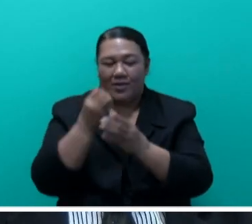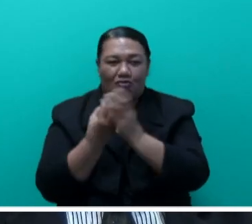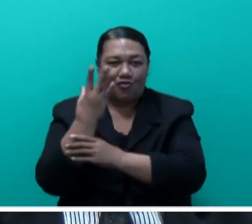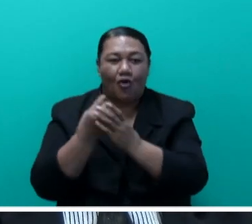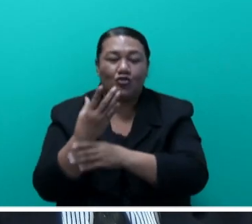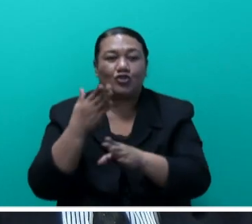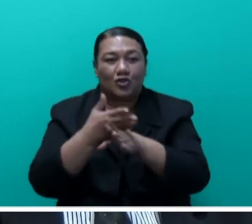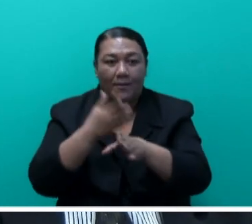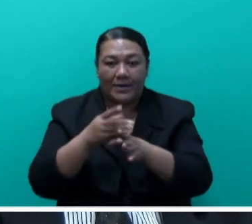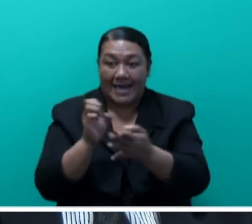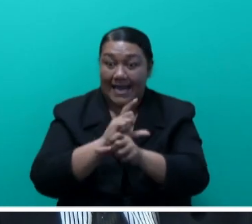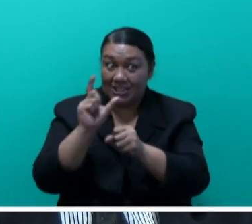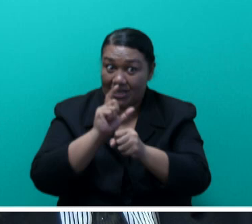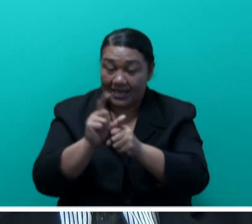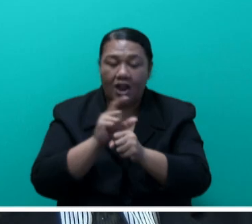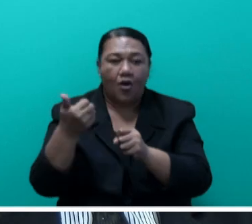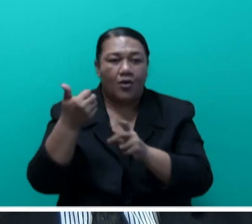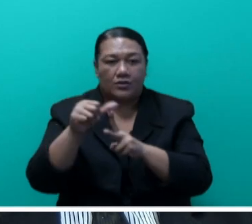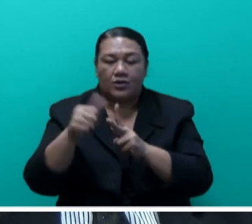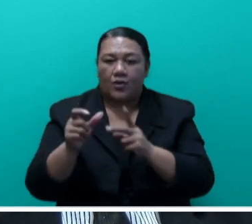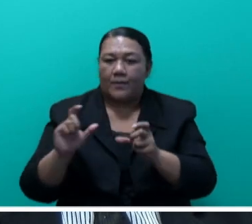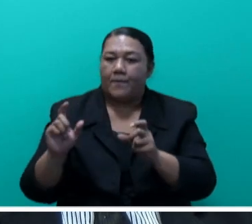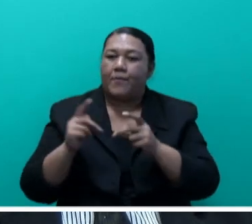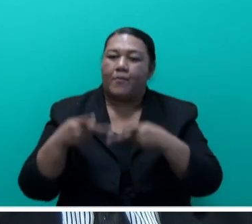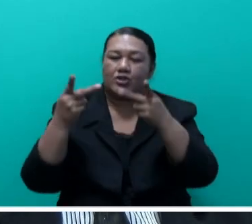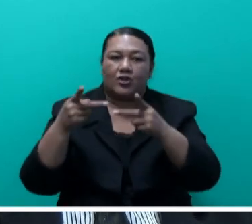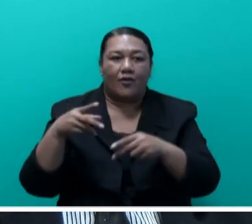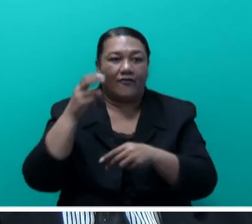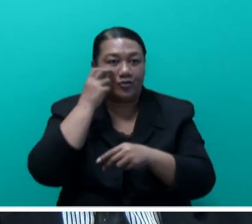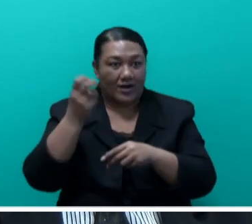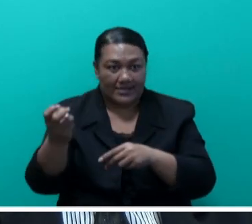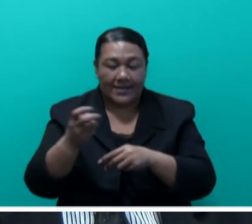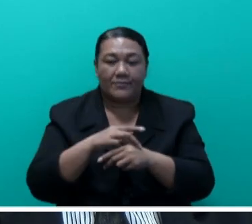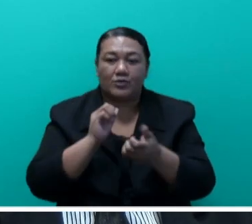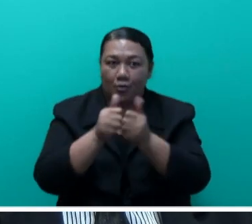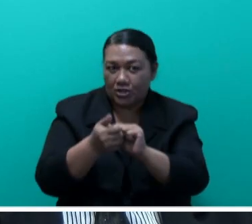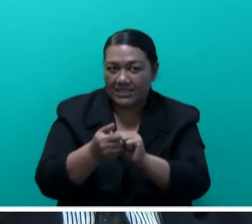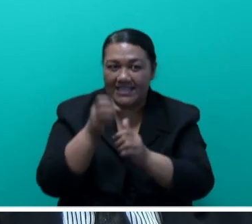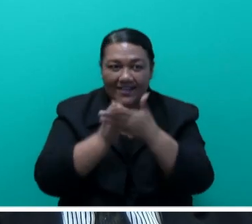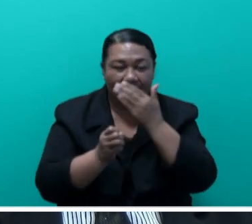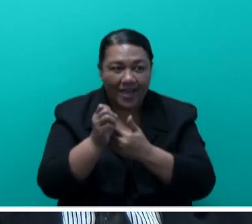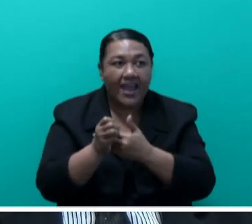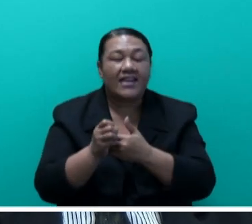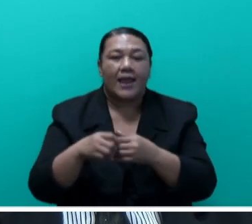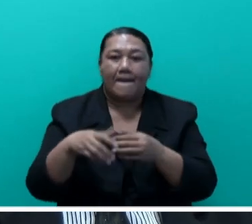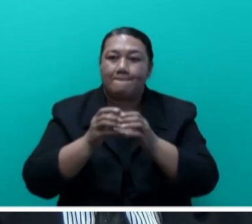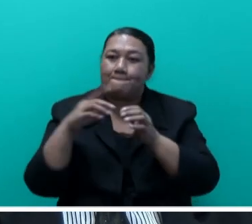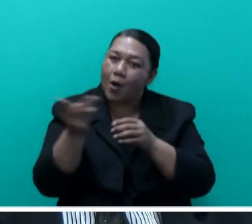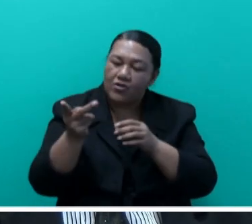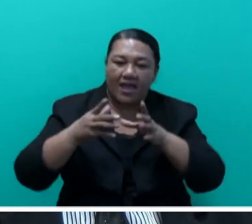job creation, and the promotion of tourism. Sports events both large and small,